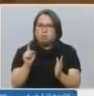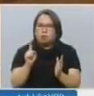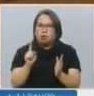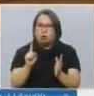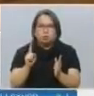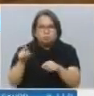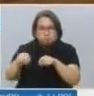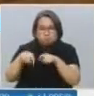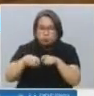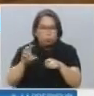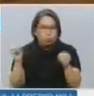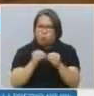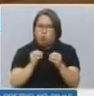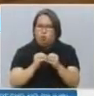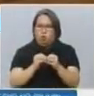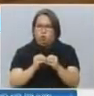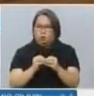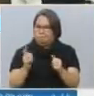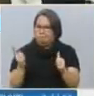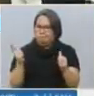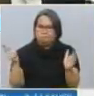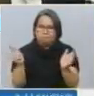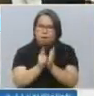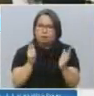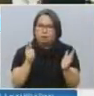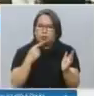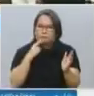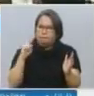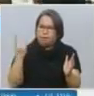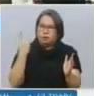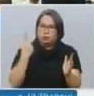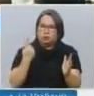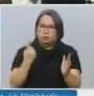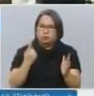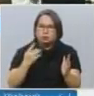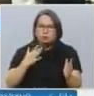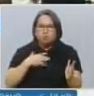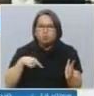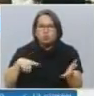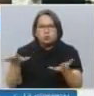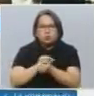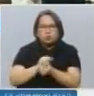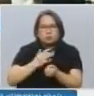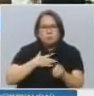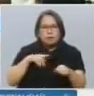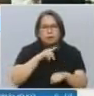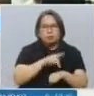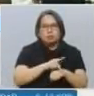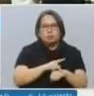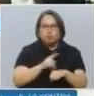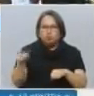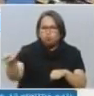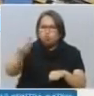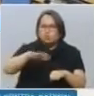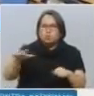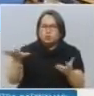open pit mining is one. It is destroying my country. It is